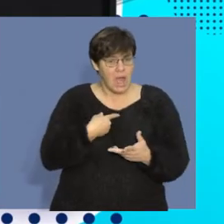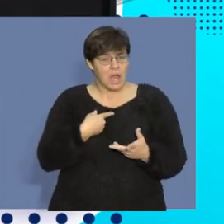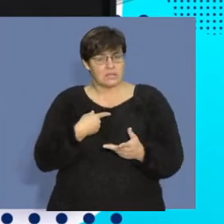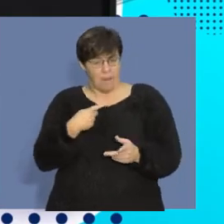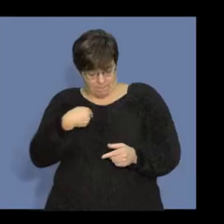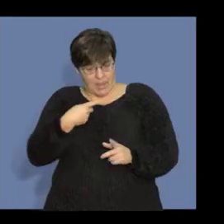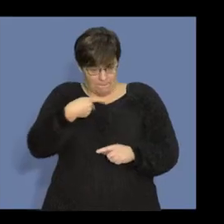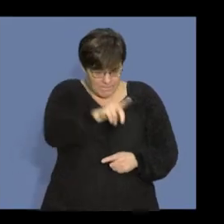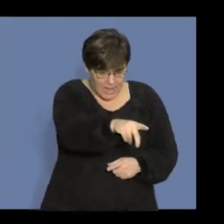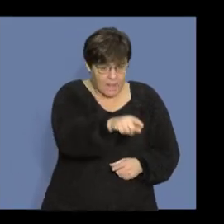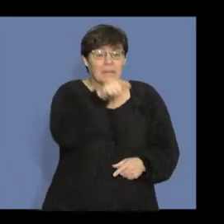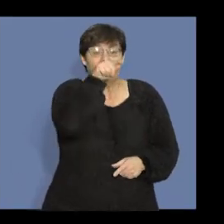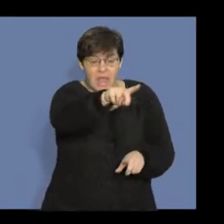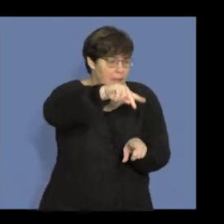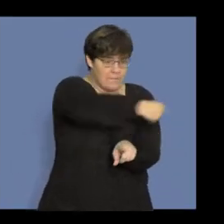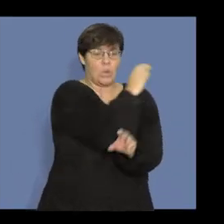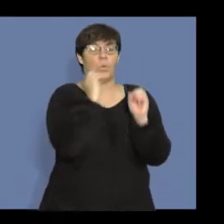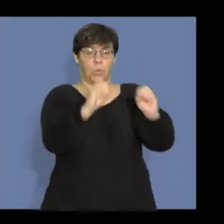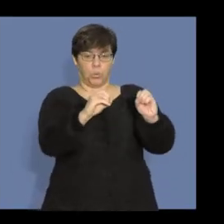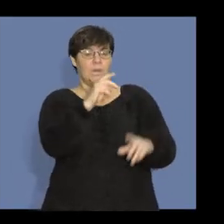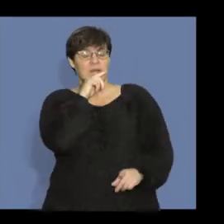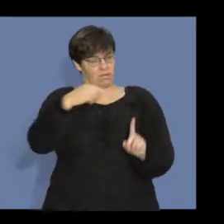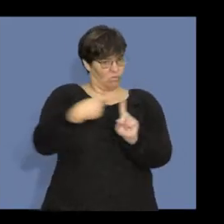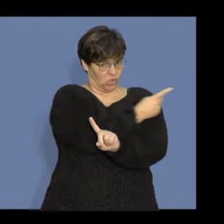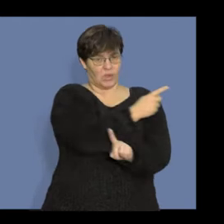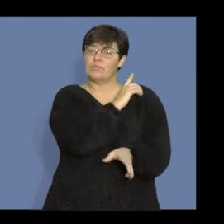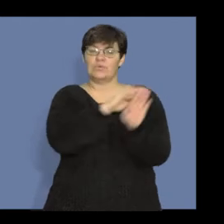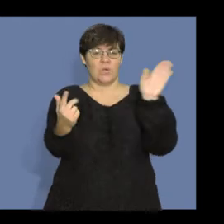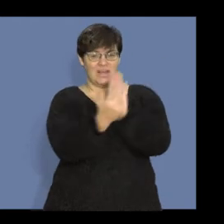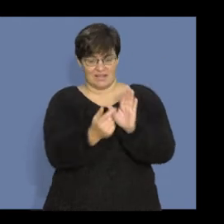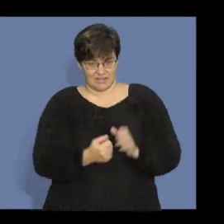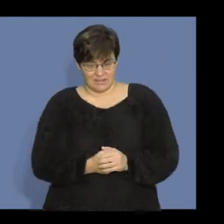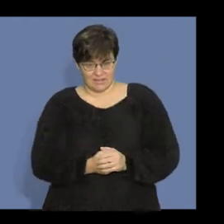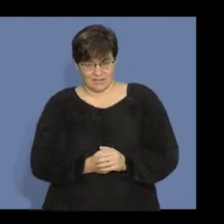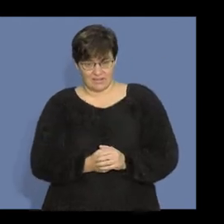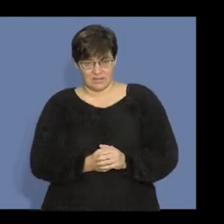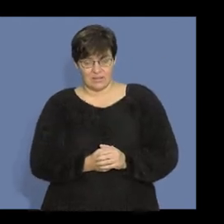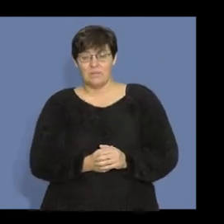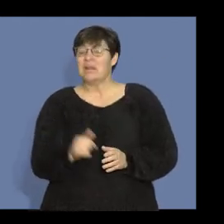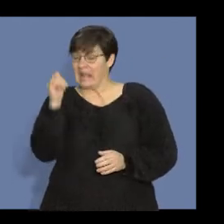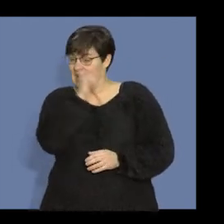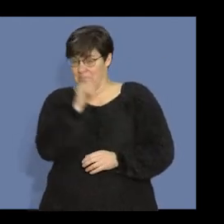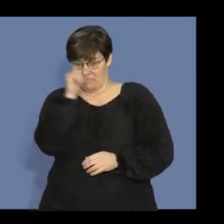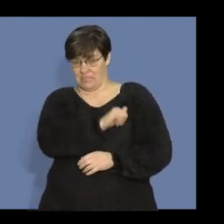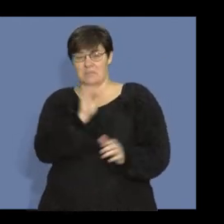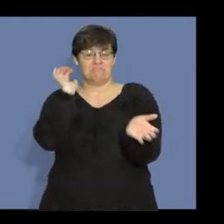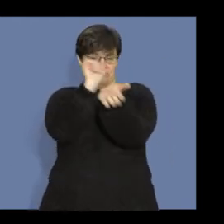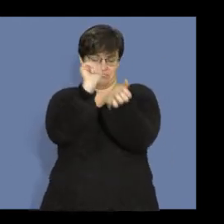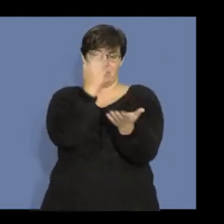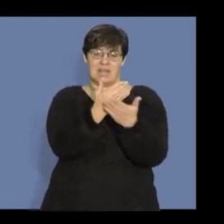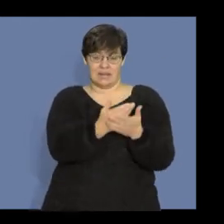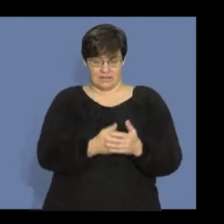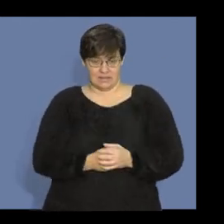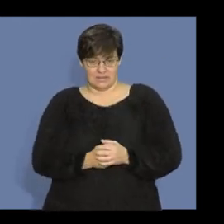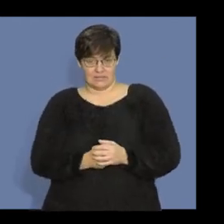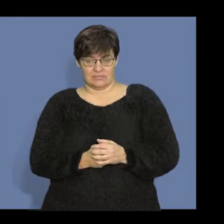it is illegal. Tax evasion is illegal. And remember, it is a criminal offense,